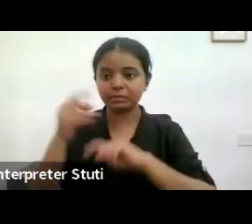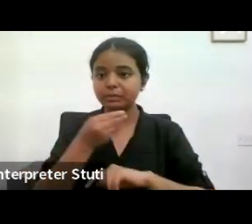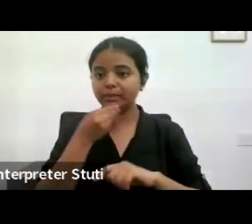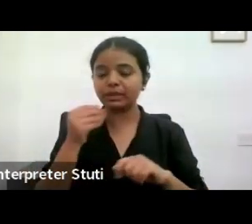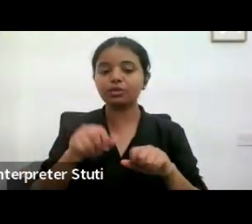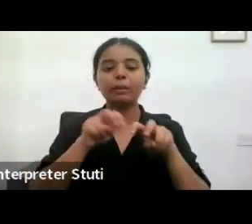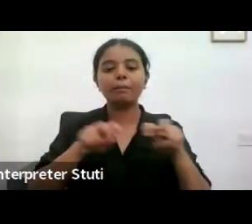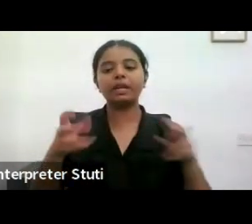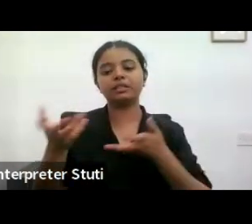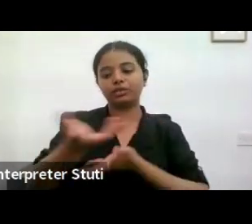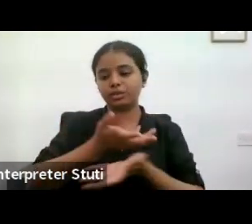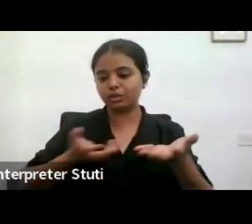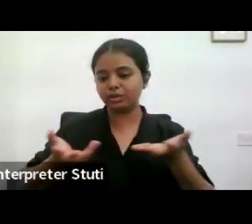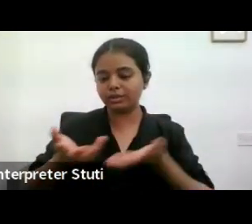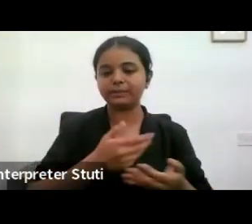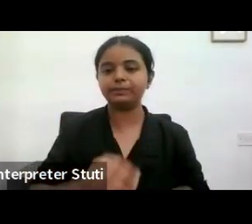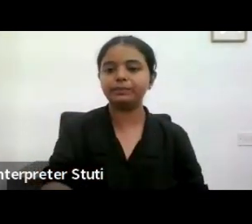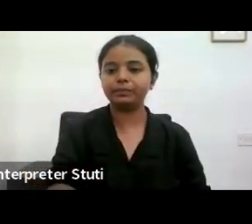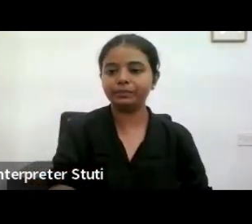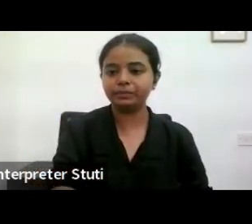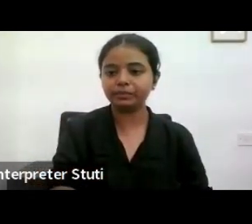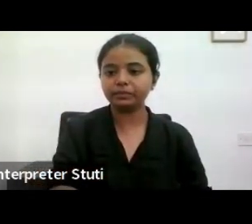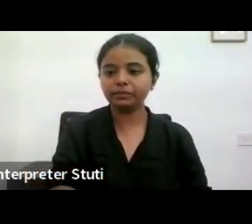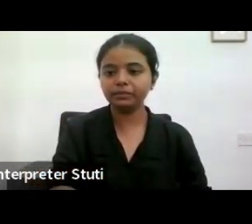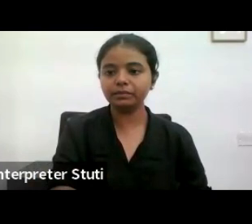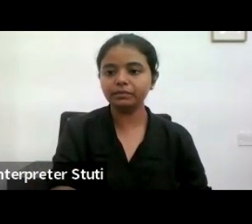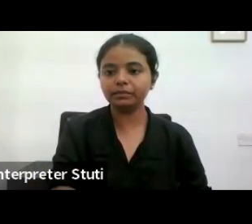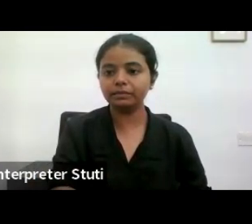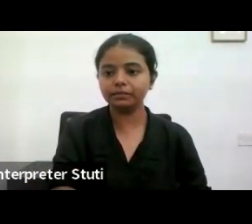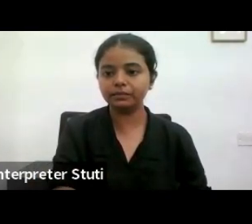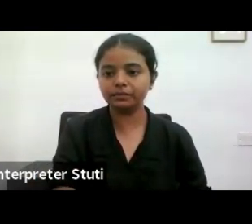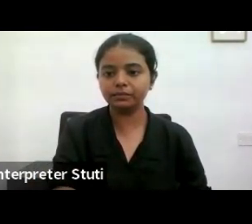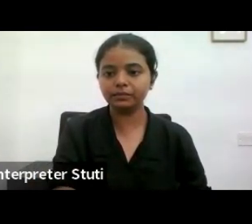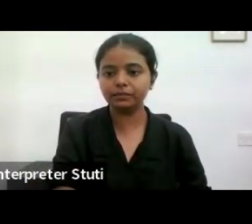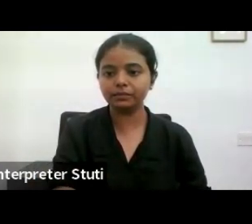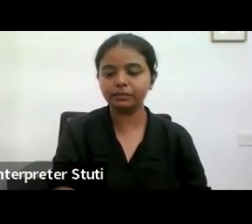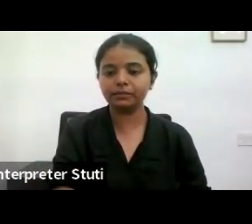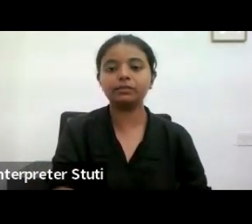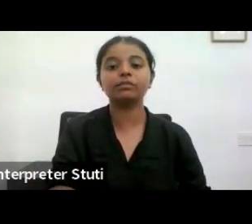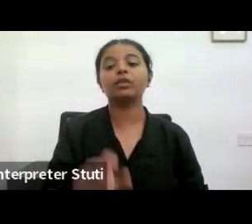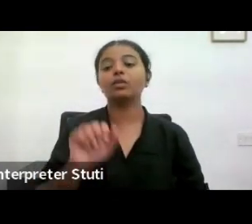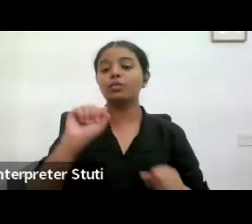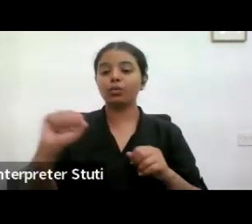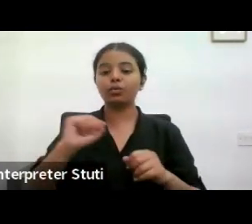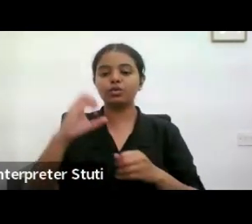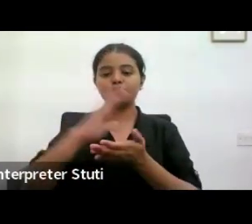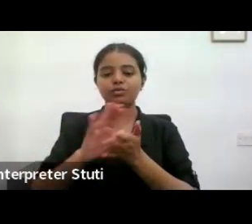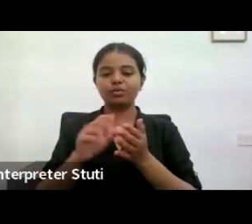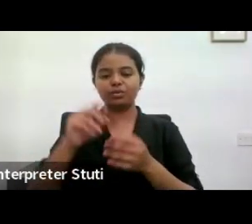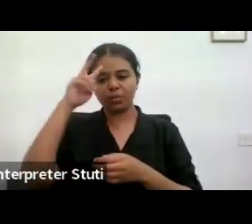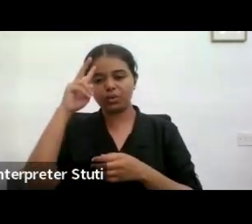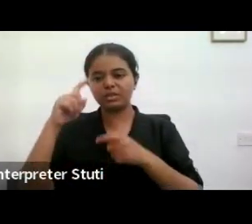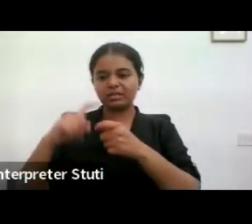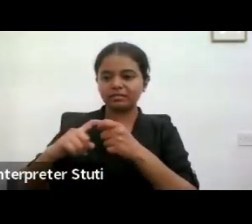panel discussion. Please continue to put your questions into the chat. We will bring those into the conversation